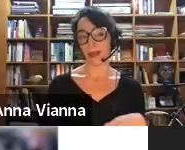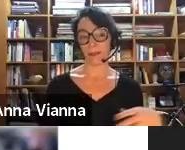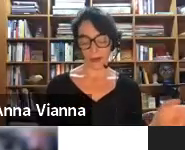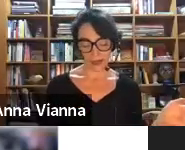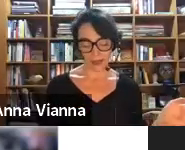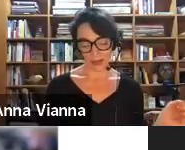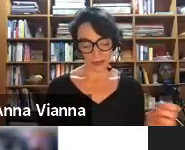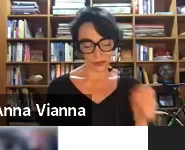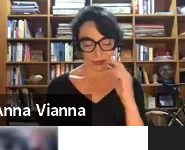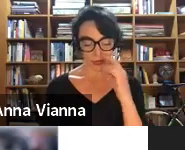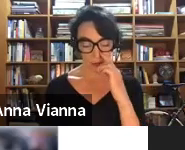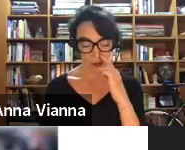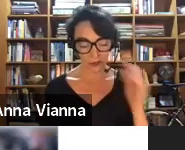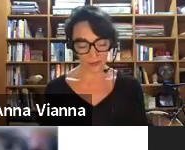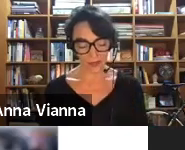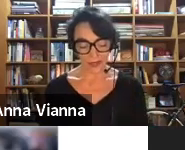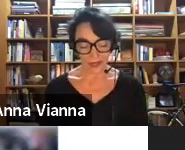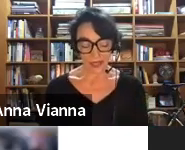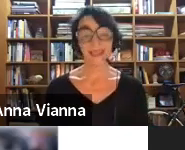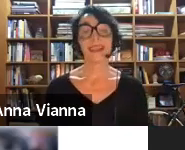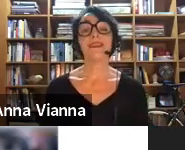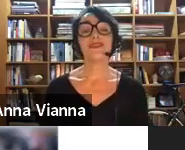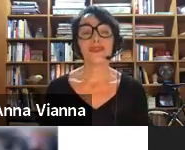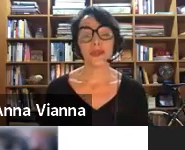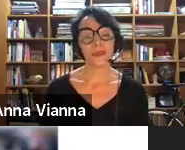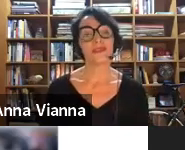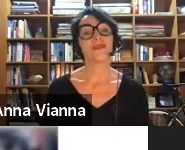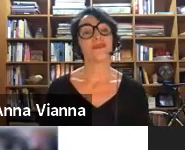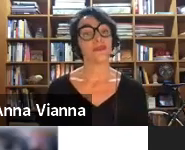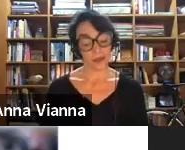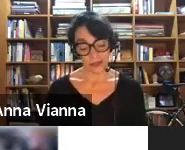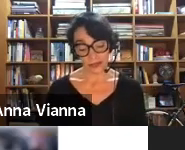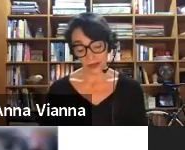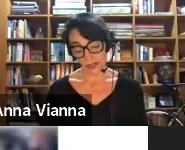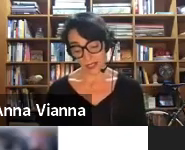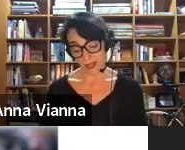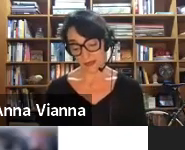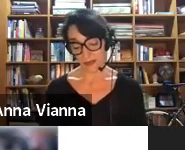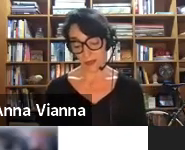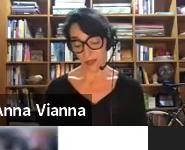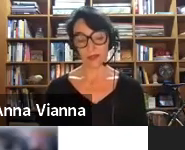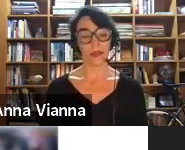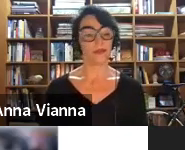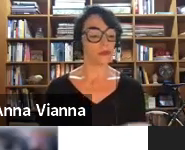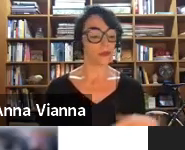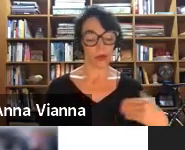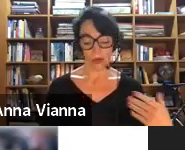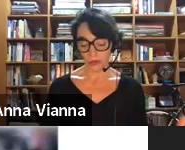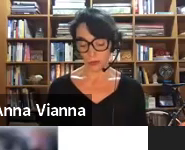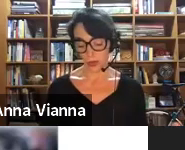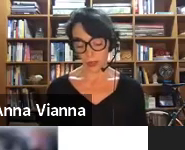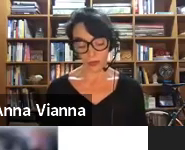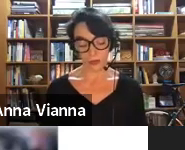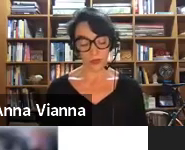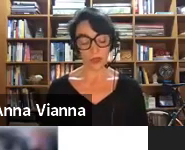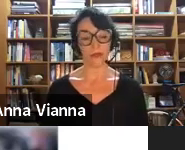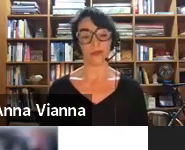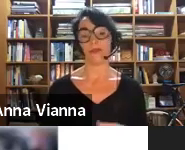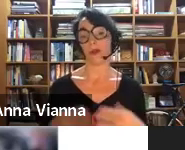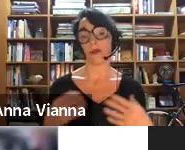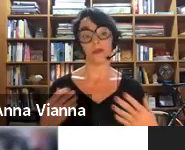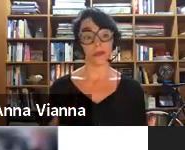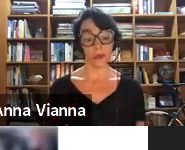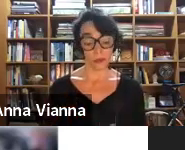can say I married all the royal couples. And I can assure you it's a very, very hard task because you have to know all the prayers and you